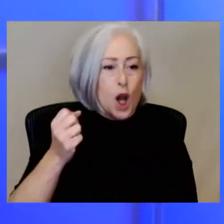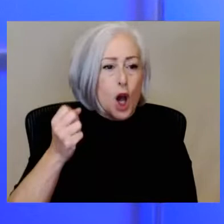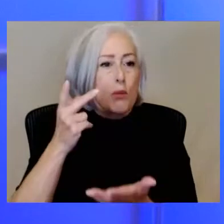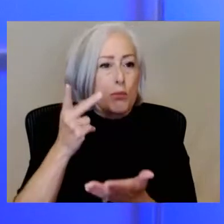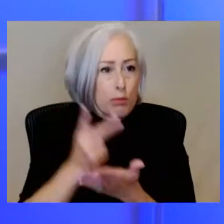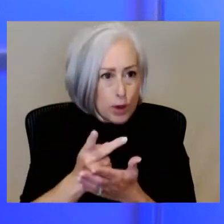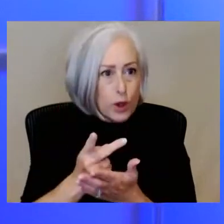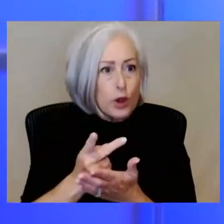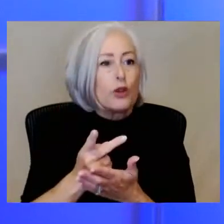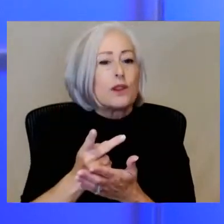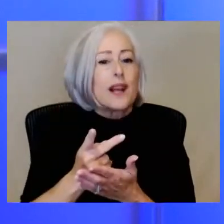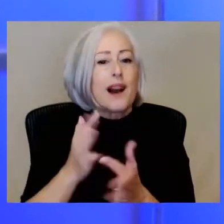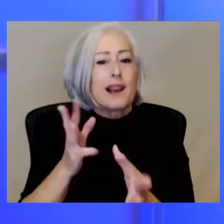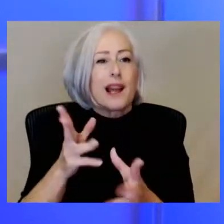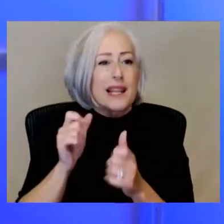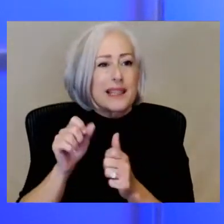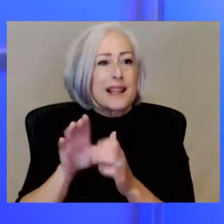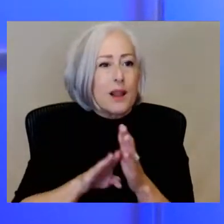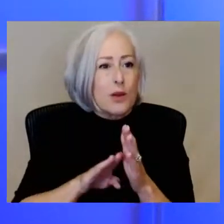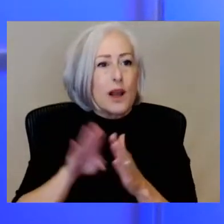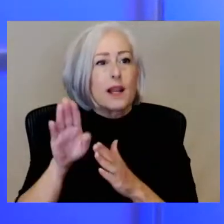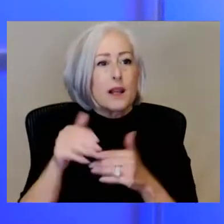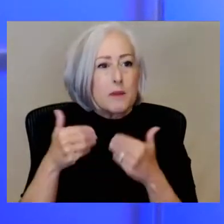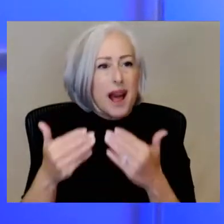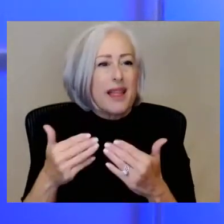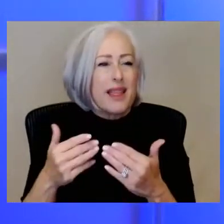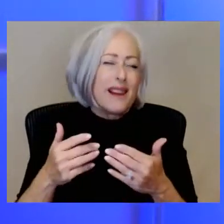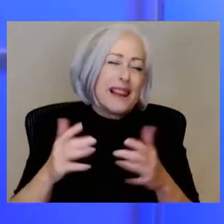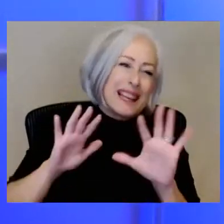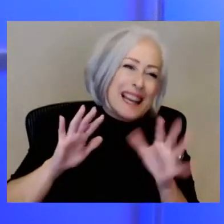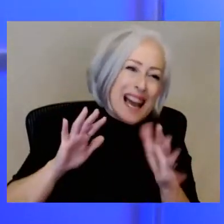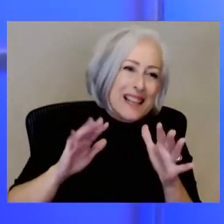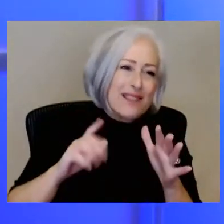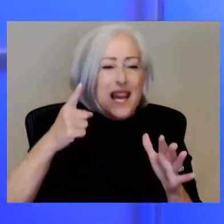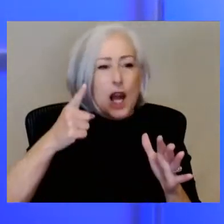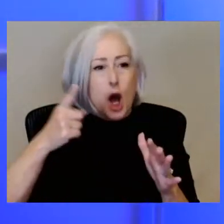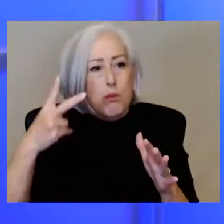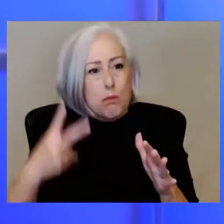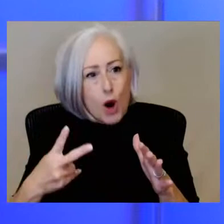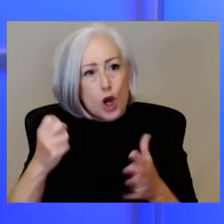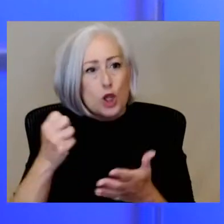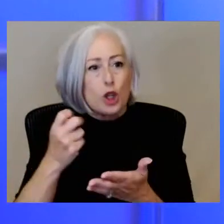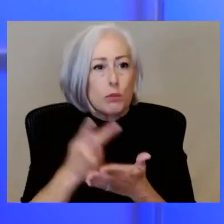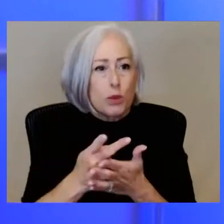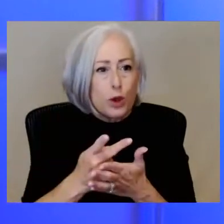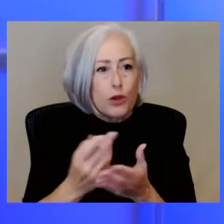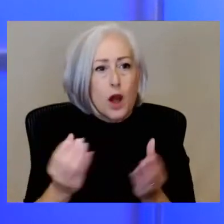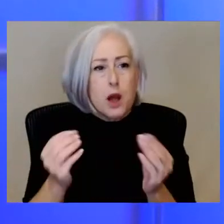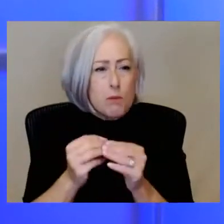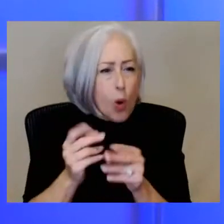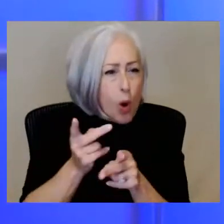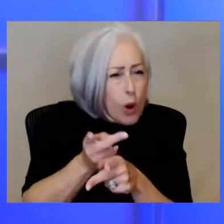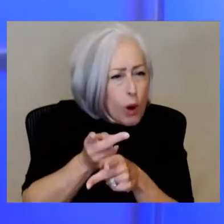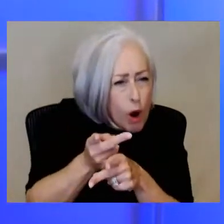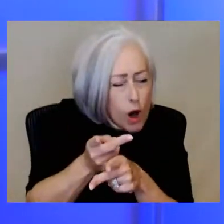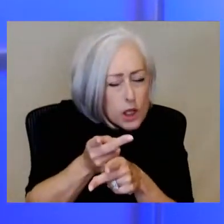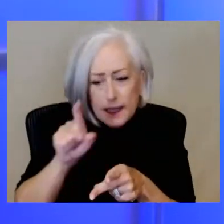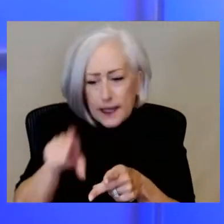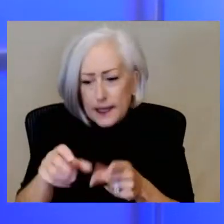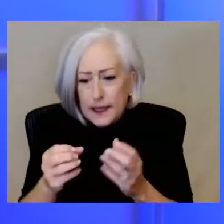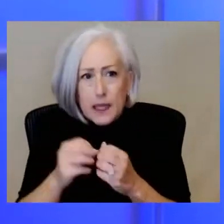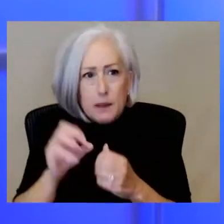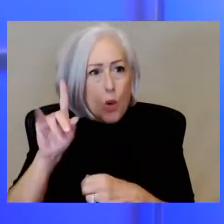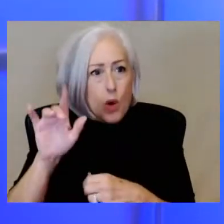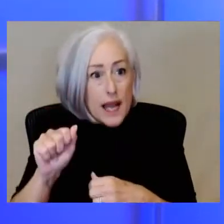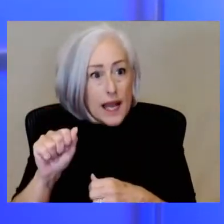pathway, which is sort of a partial approval, sort of a cautious approval where more data needs to come or they might pull the approval. And